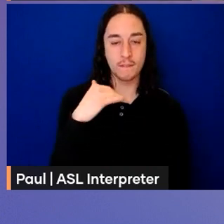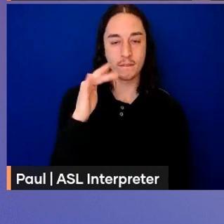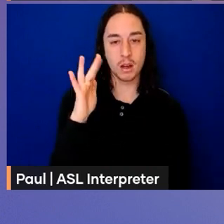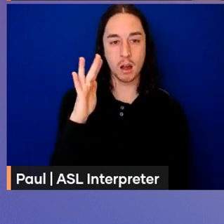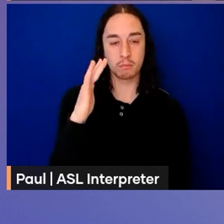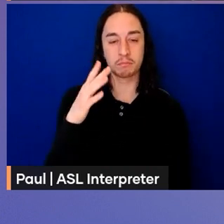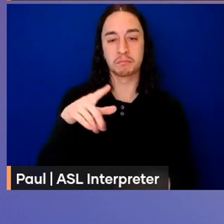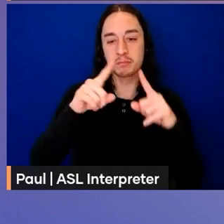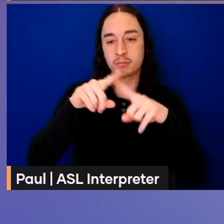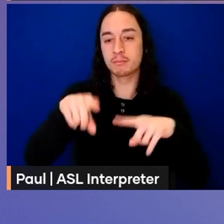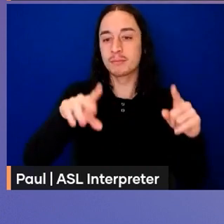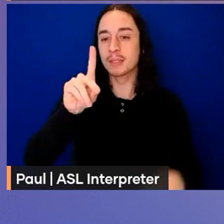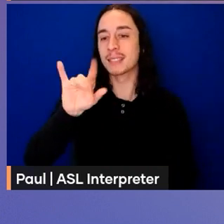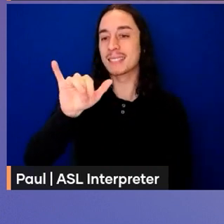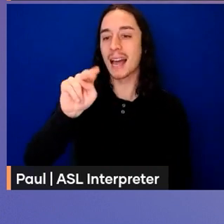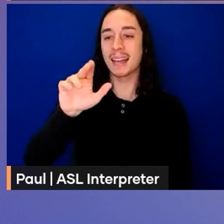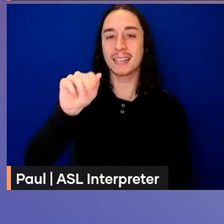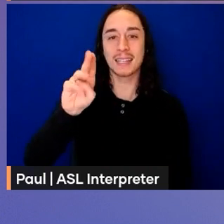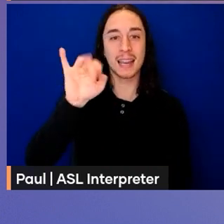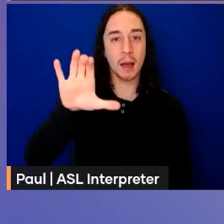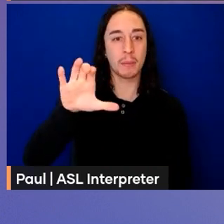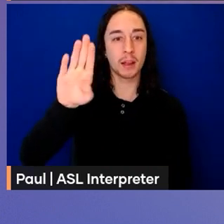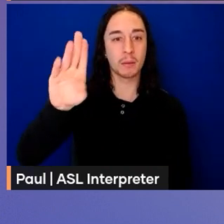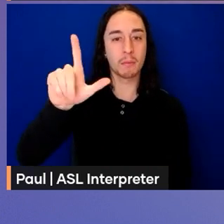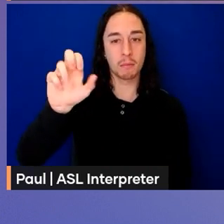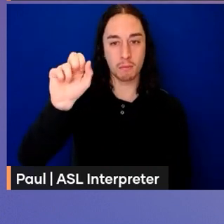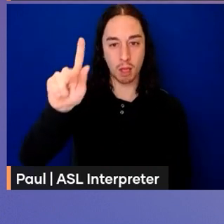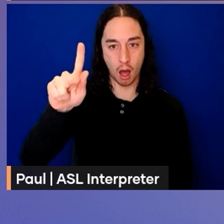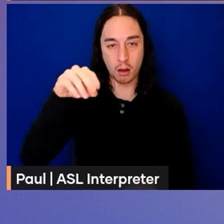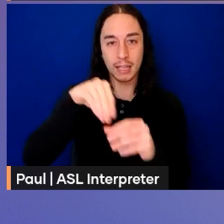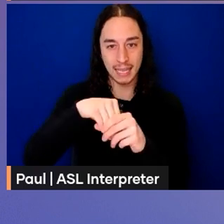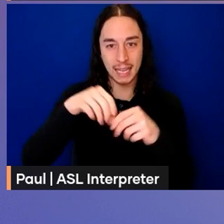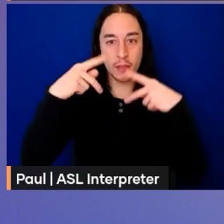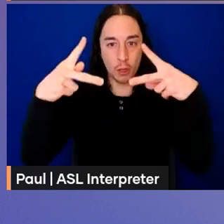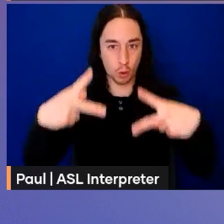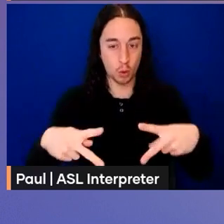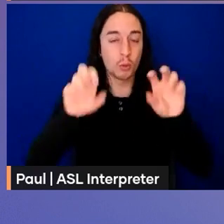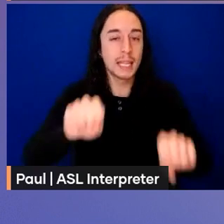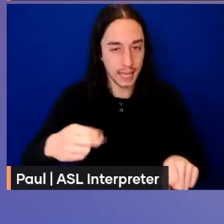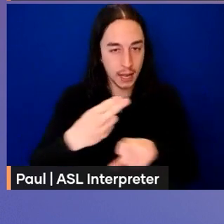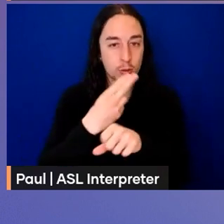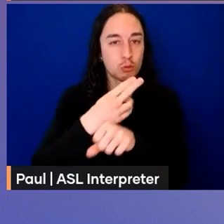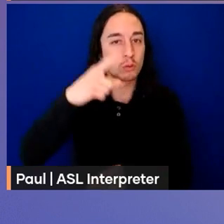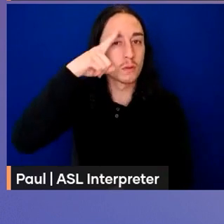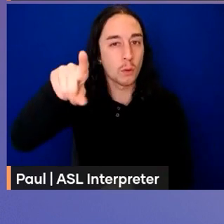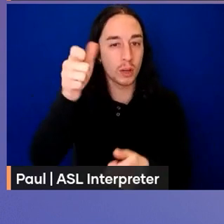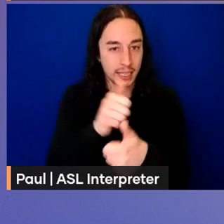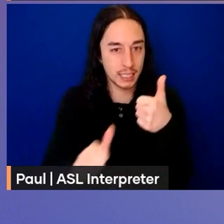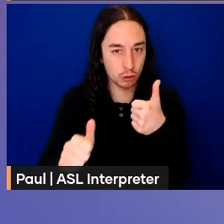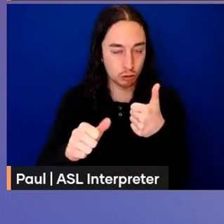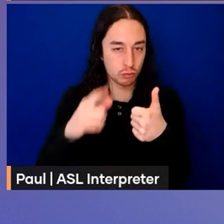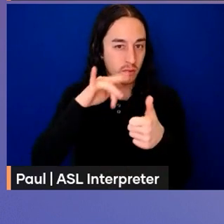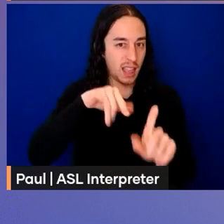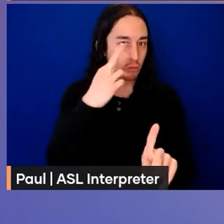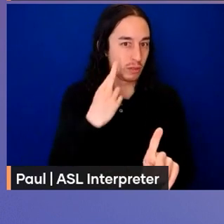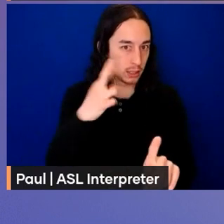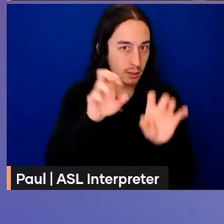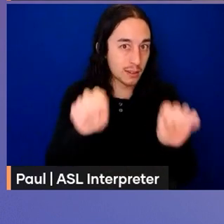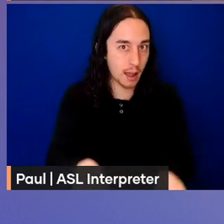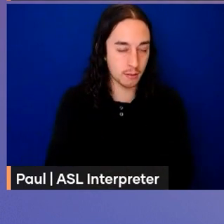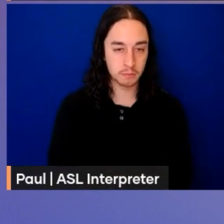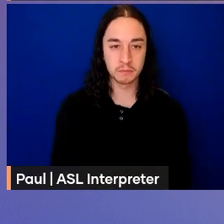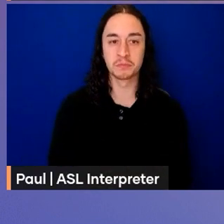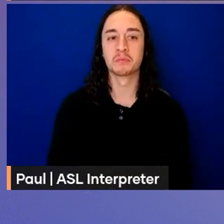dynamic blocks inside that code, and we can use for each for that as well. So let's take a look at